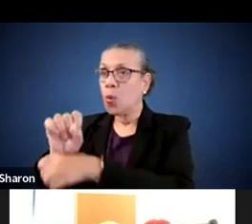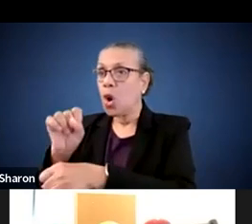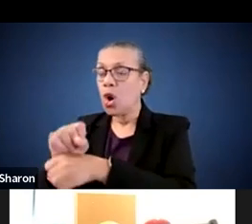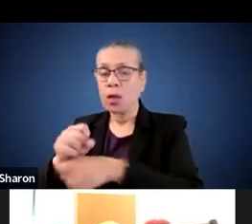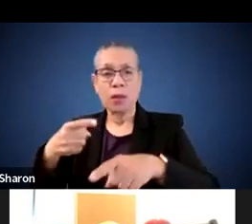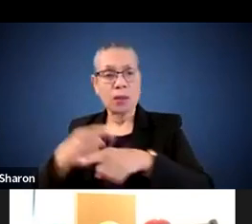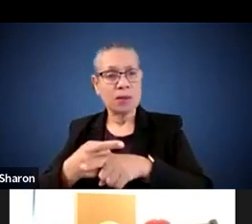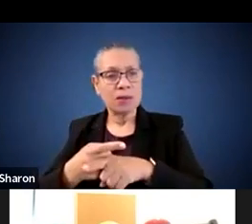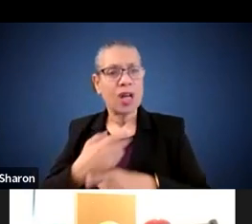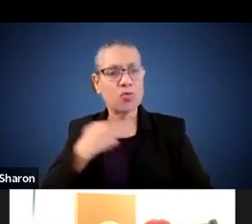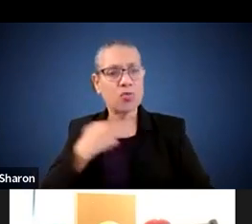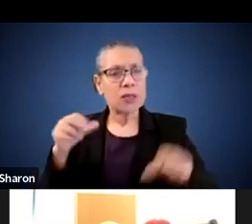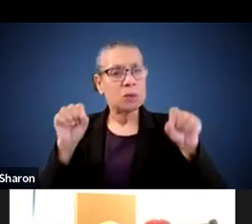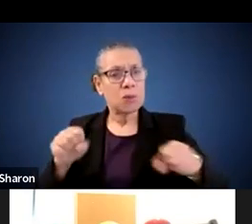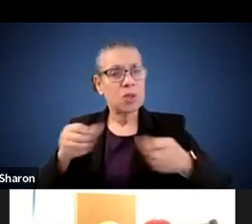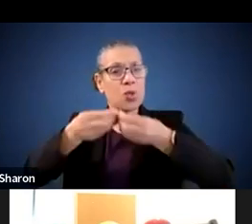on